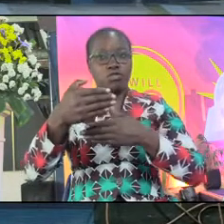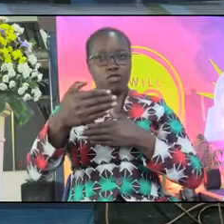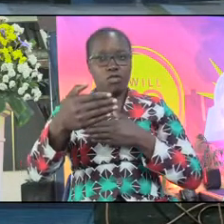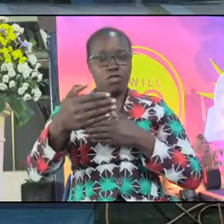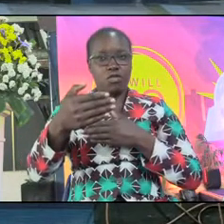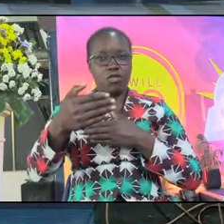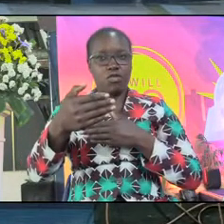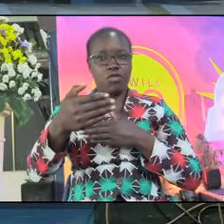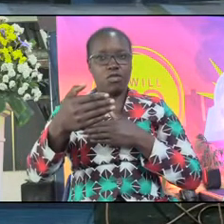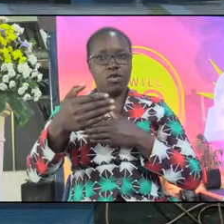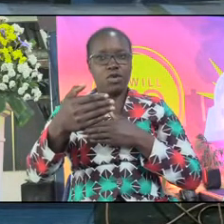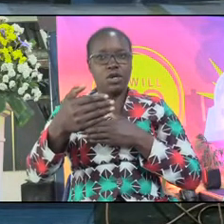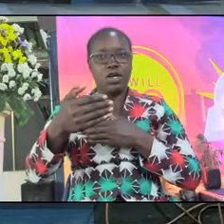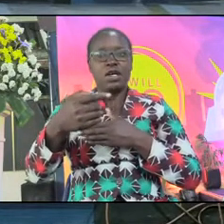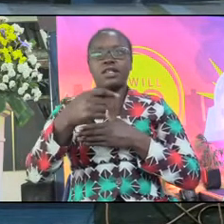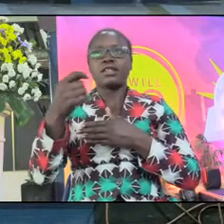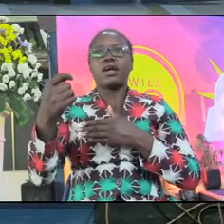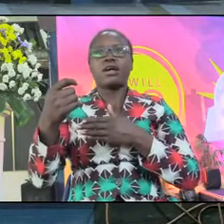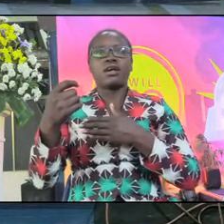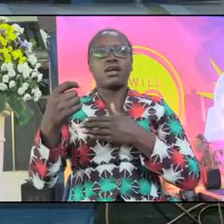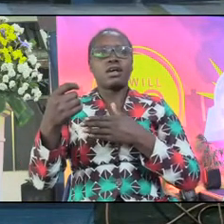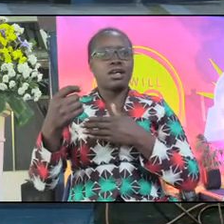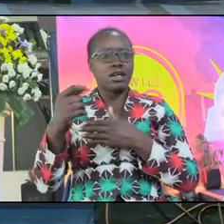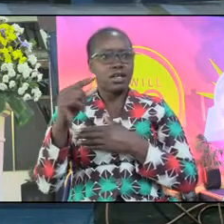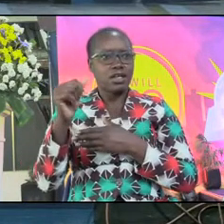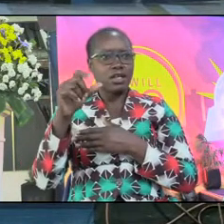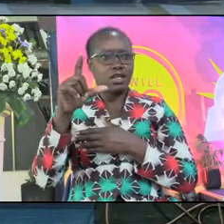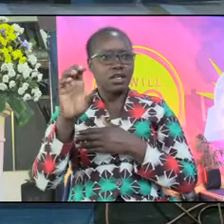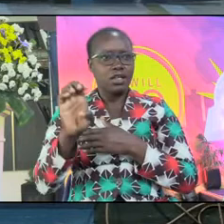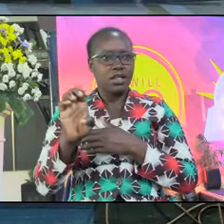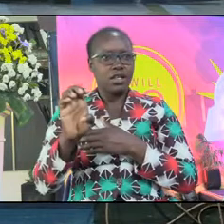before the gale.